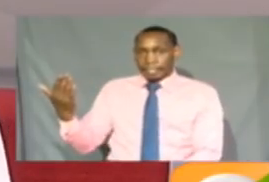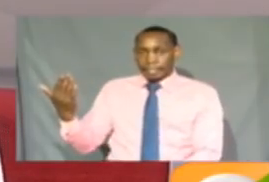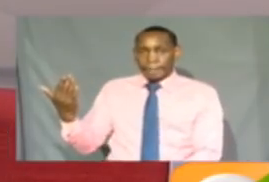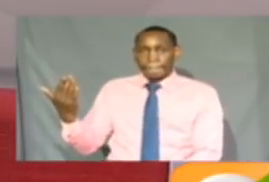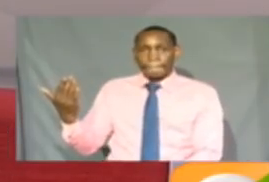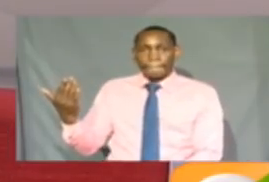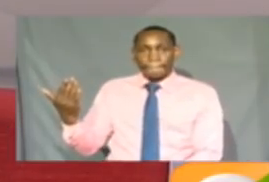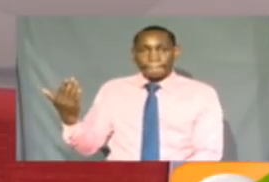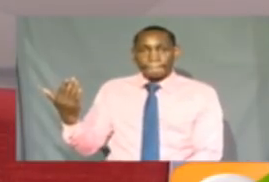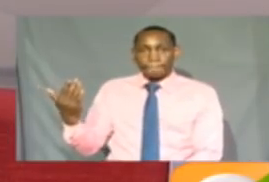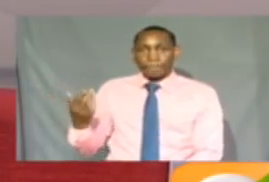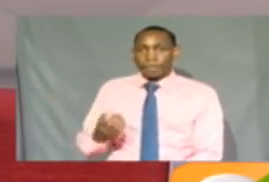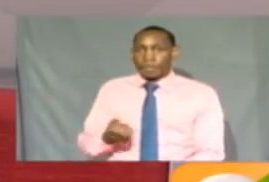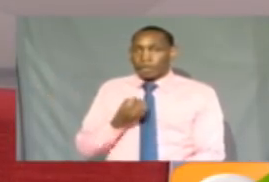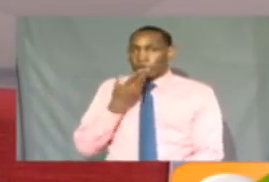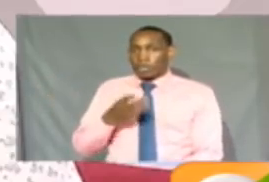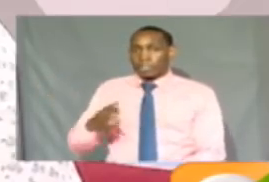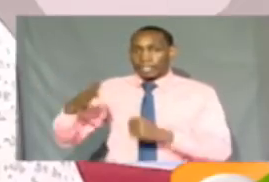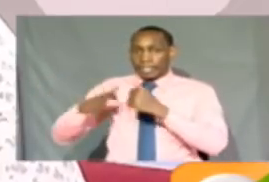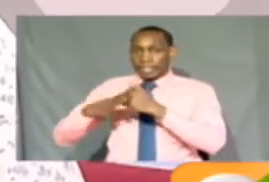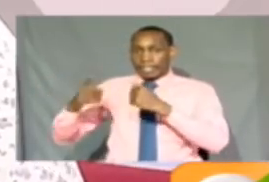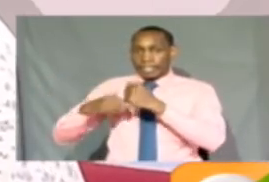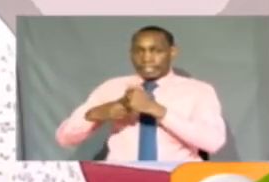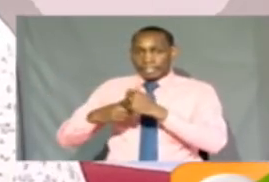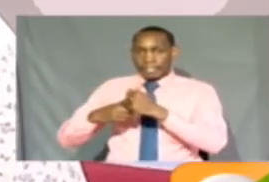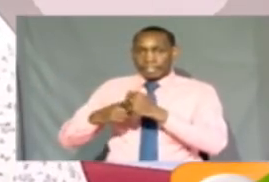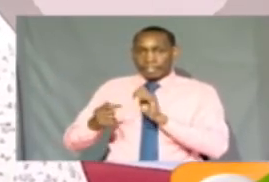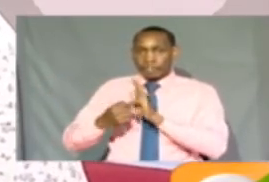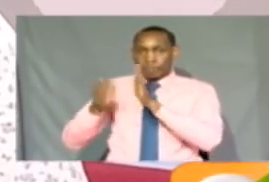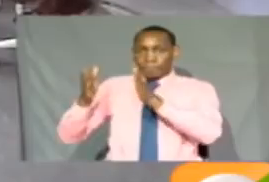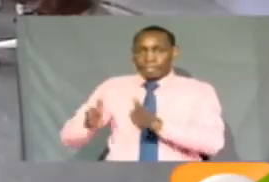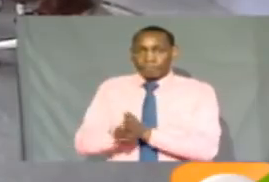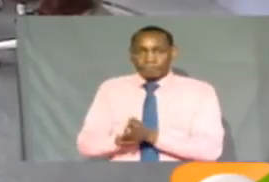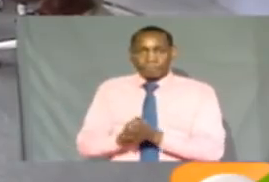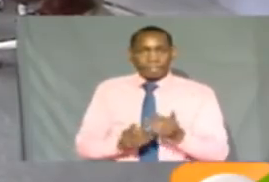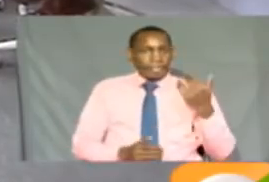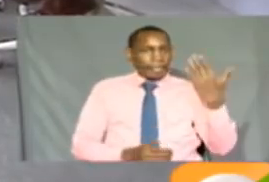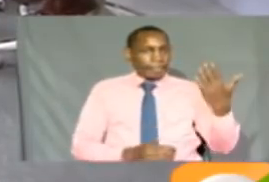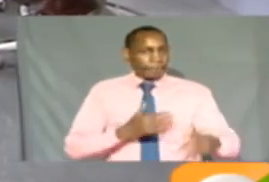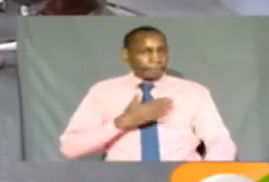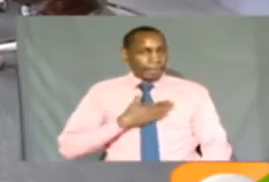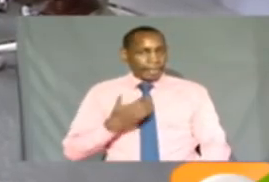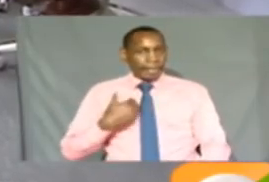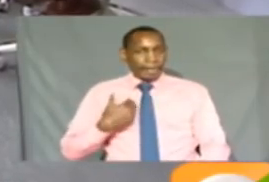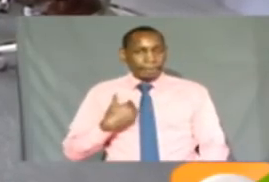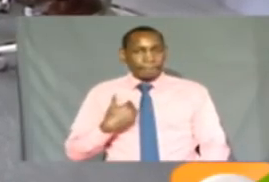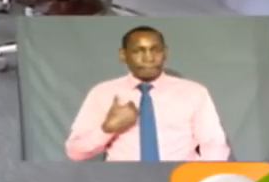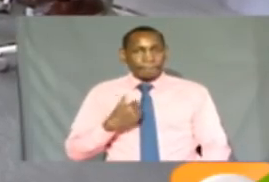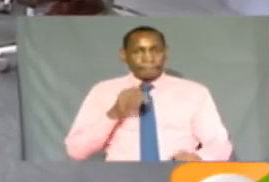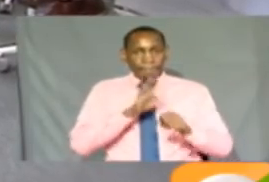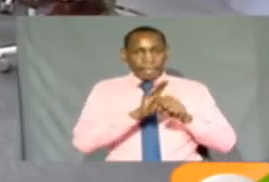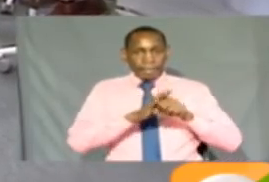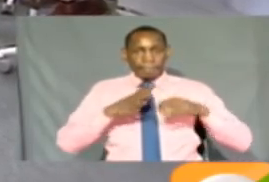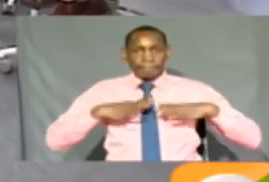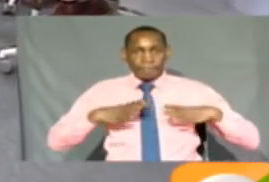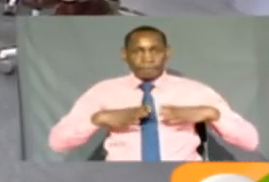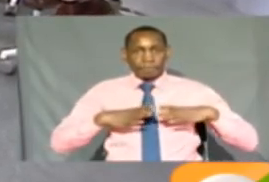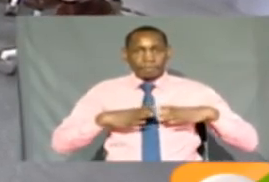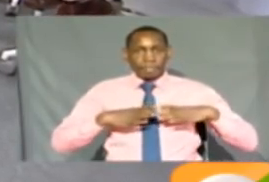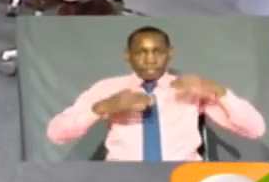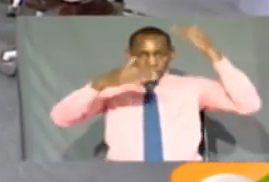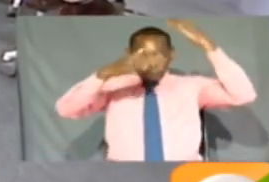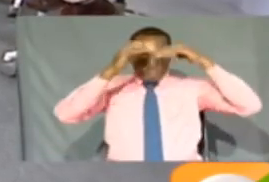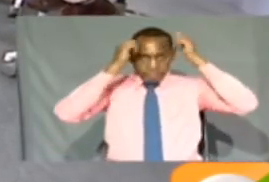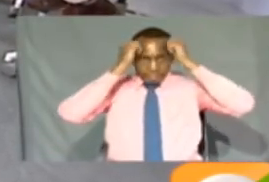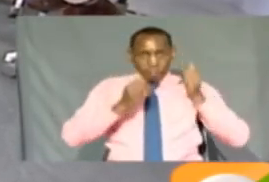Anita Ray, a Hot 96 radio presenter. And to my left, we have a mini audience of university